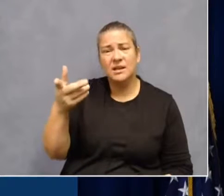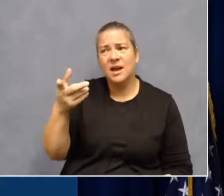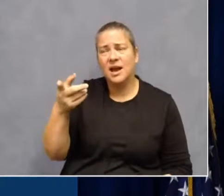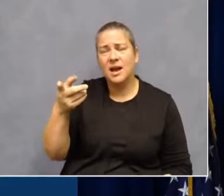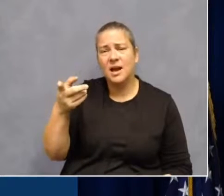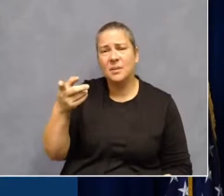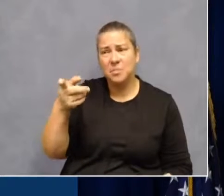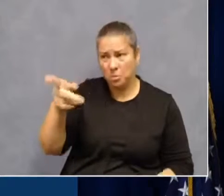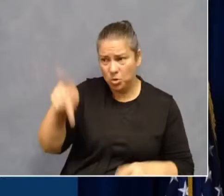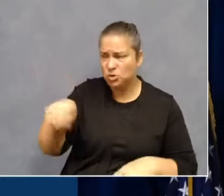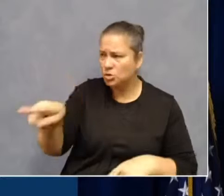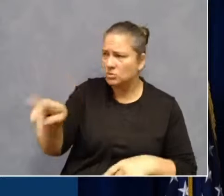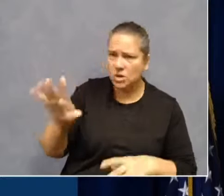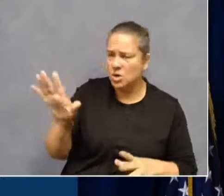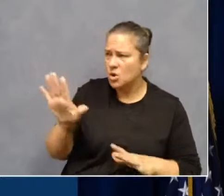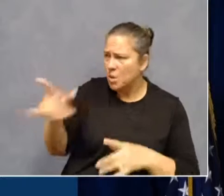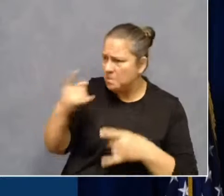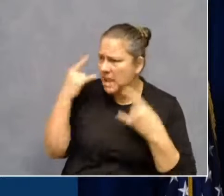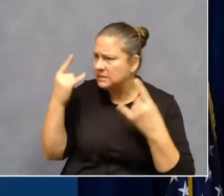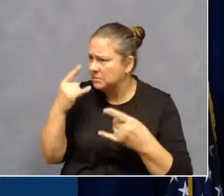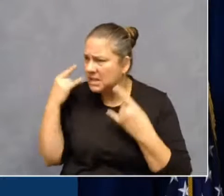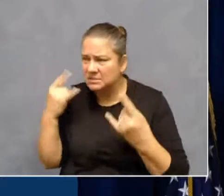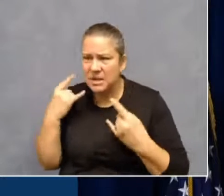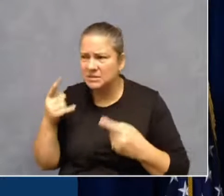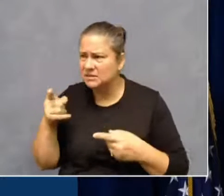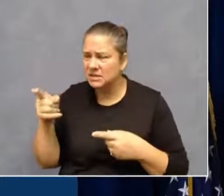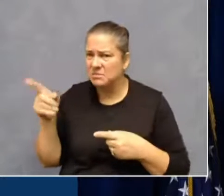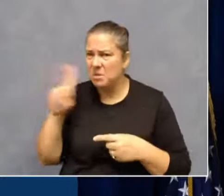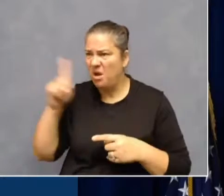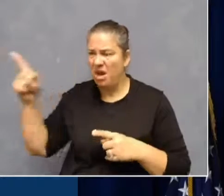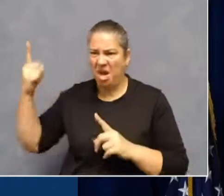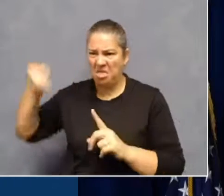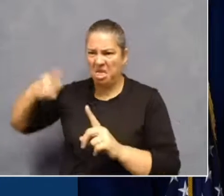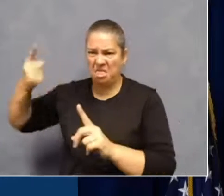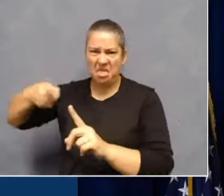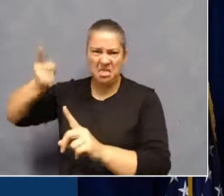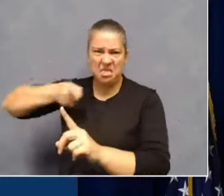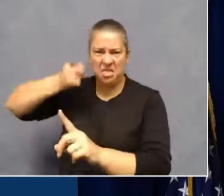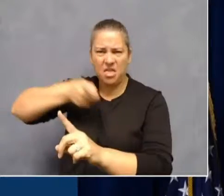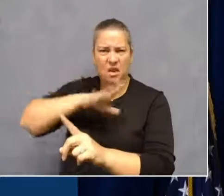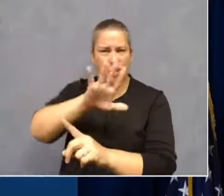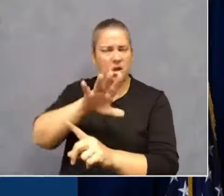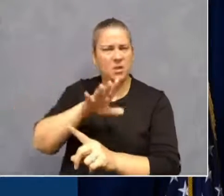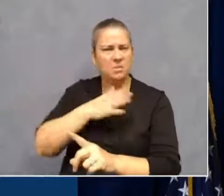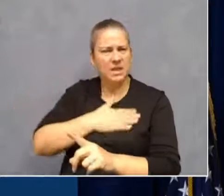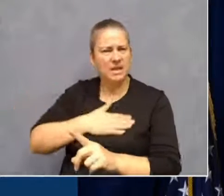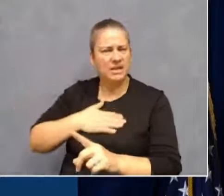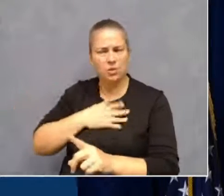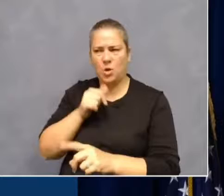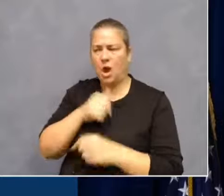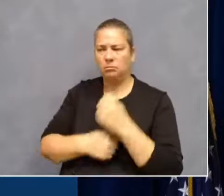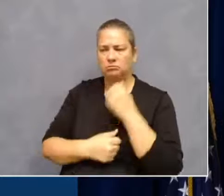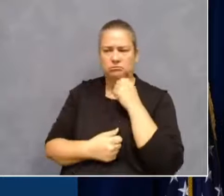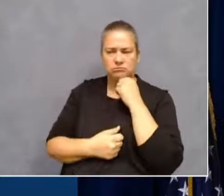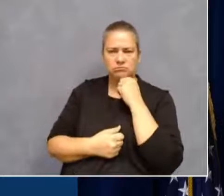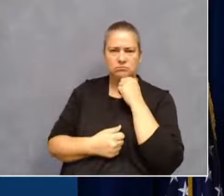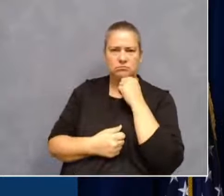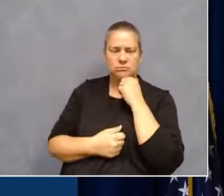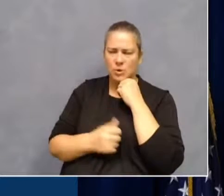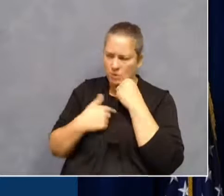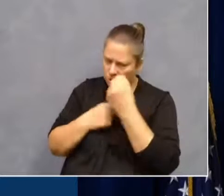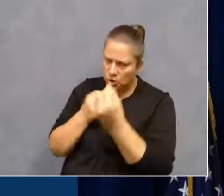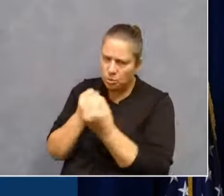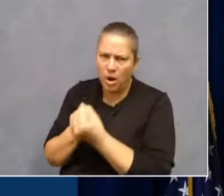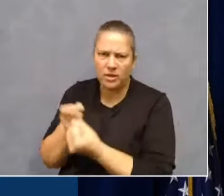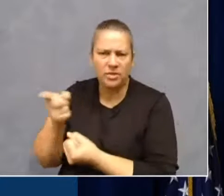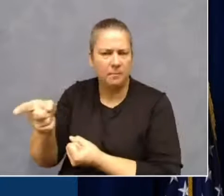job and get people to wear masks, let's not just stand by. Let's make sure that we politely support that individual. Let's make sure we